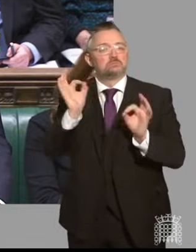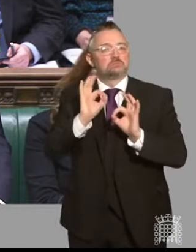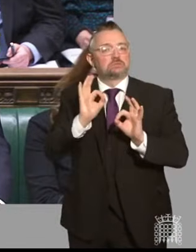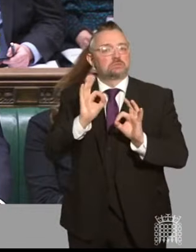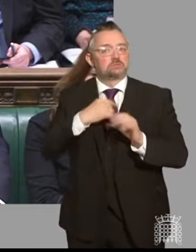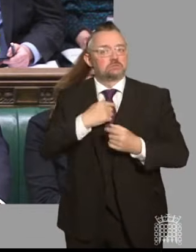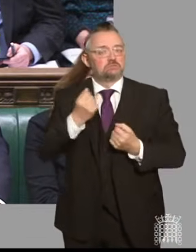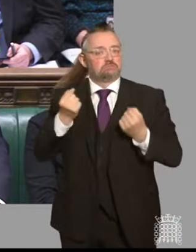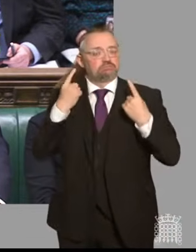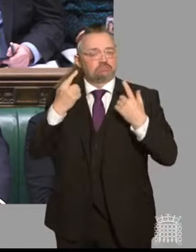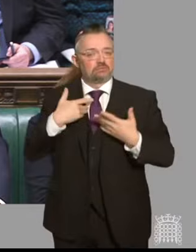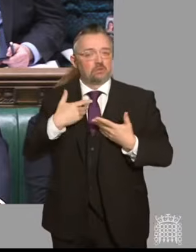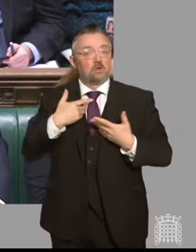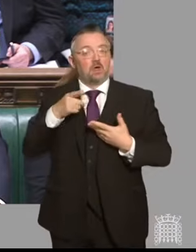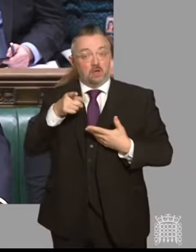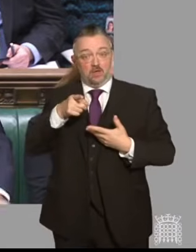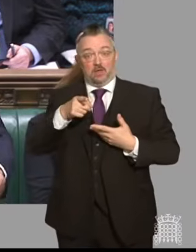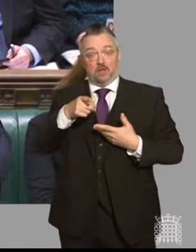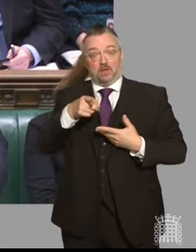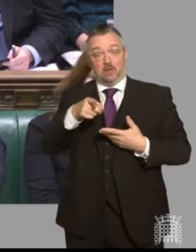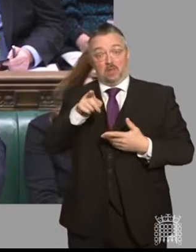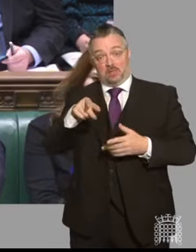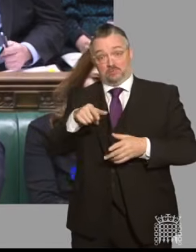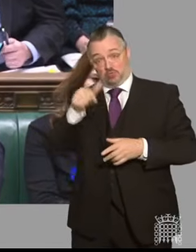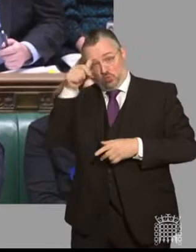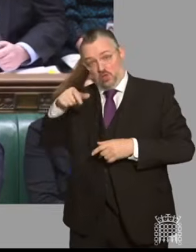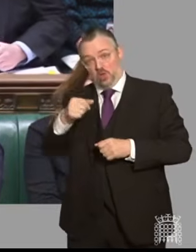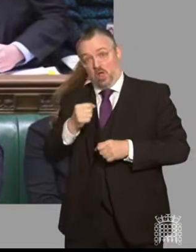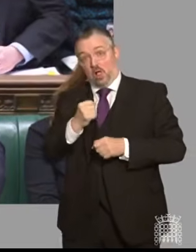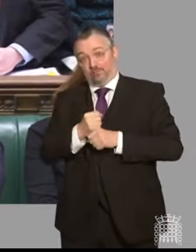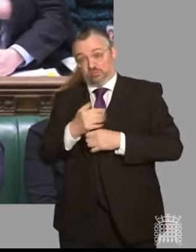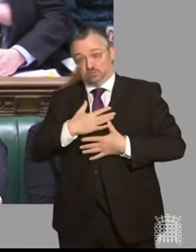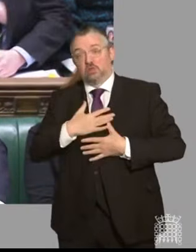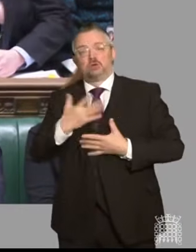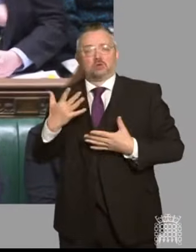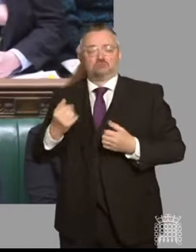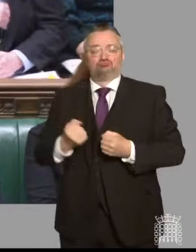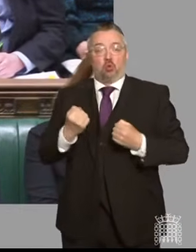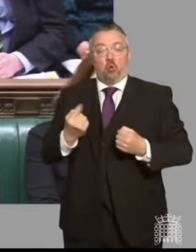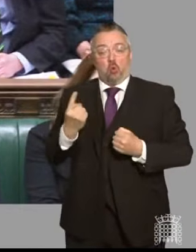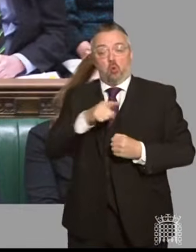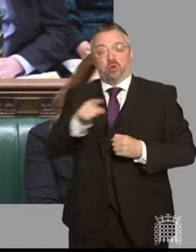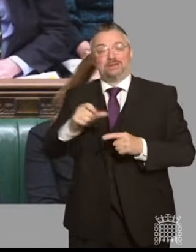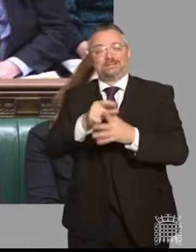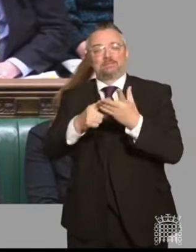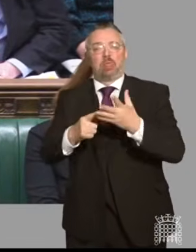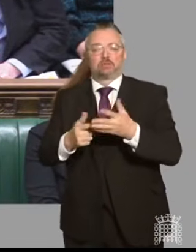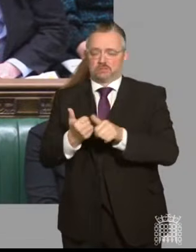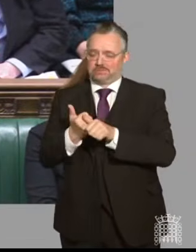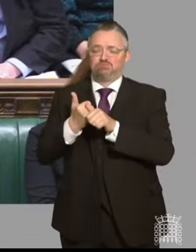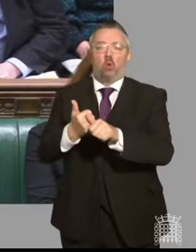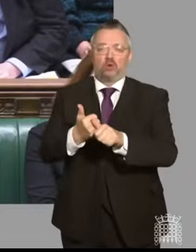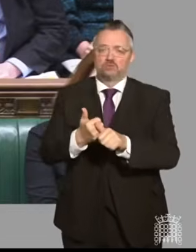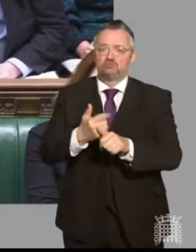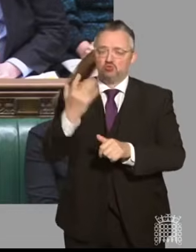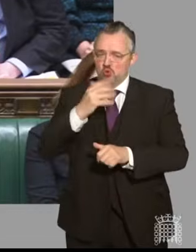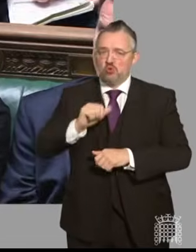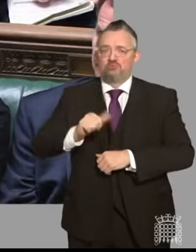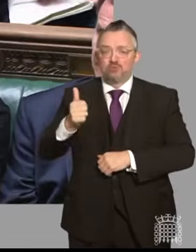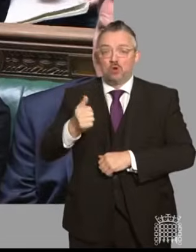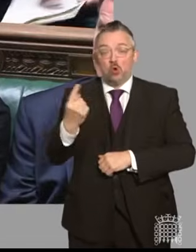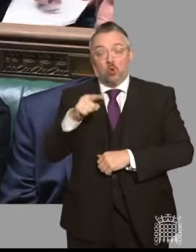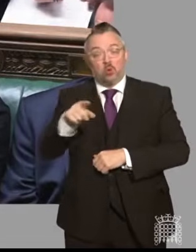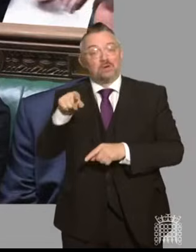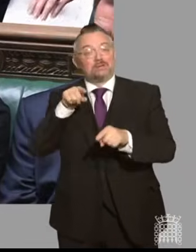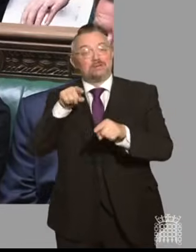record of supporting those with disabilities. It's important that children with special educational needs do receive the right support